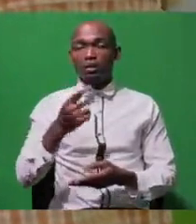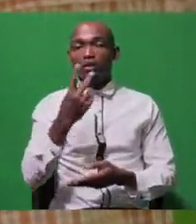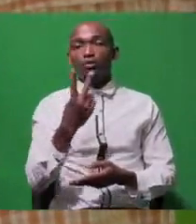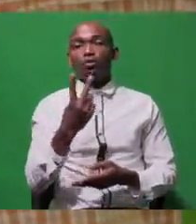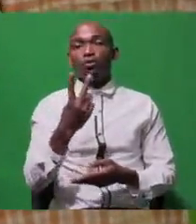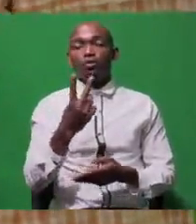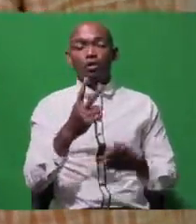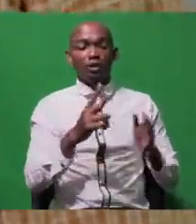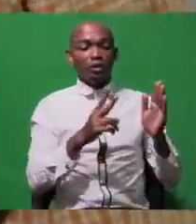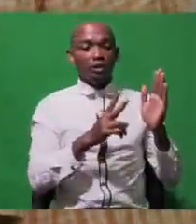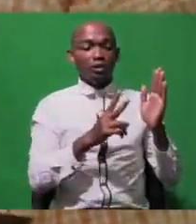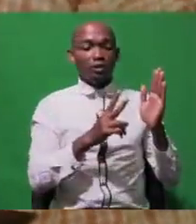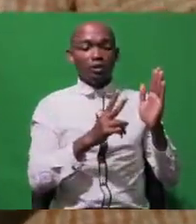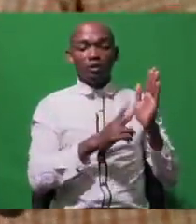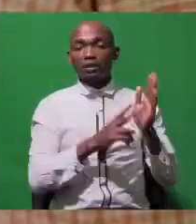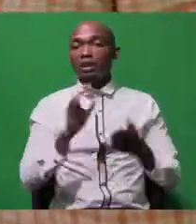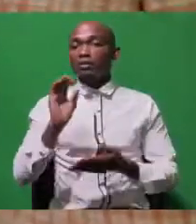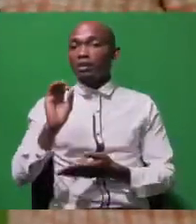270.